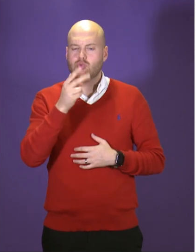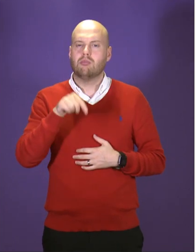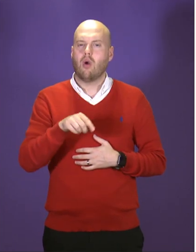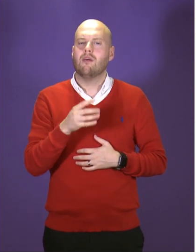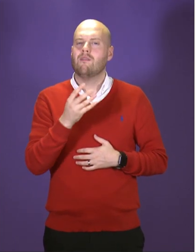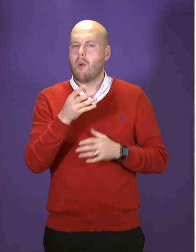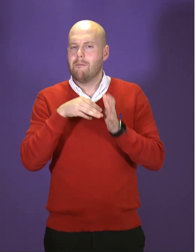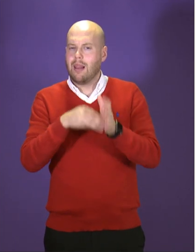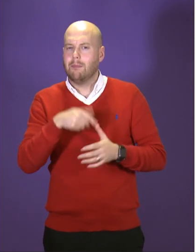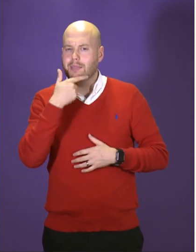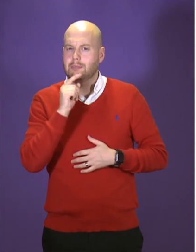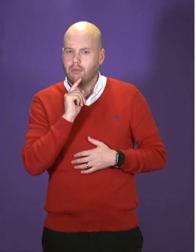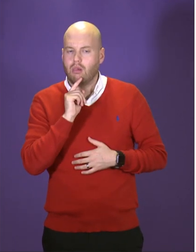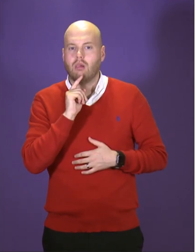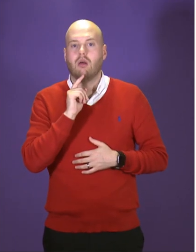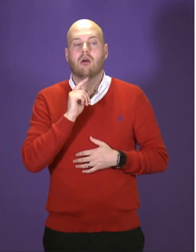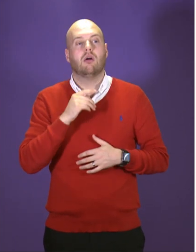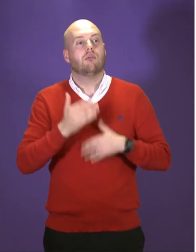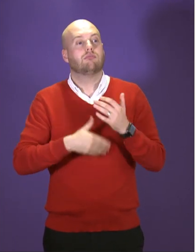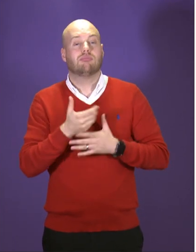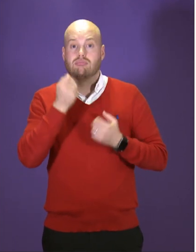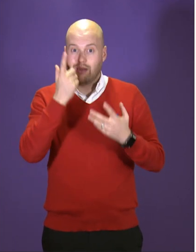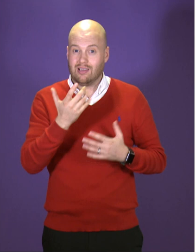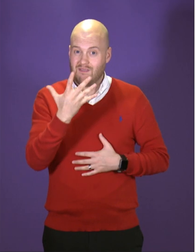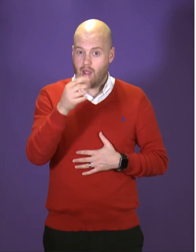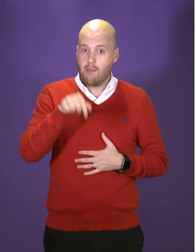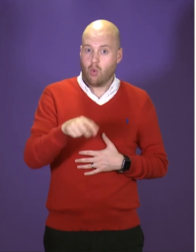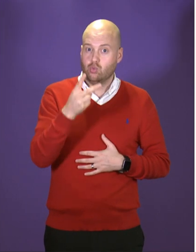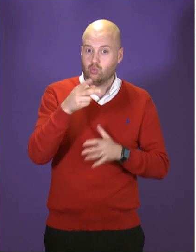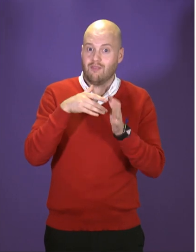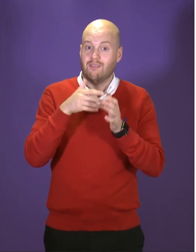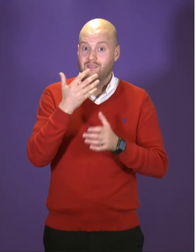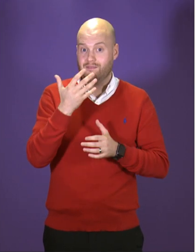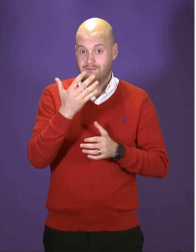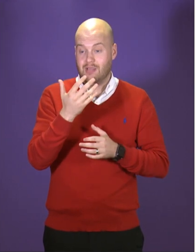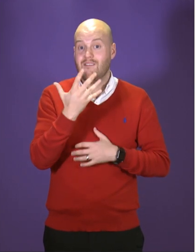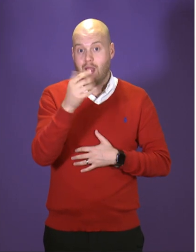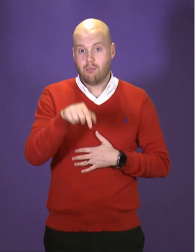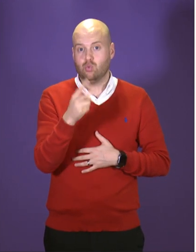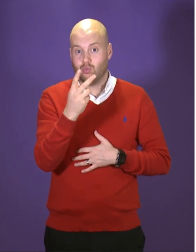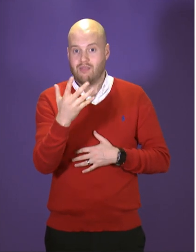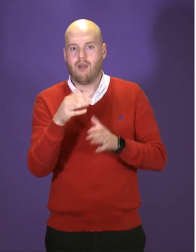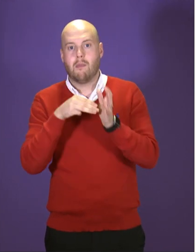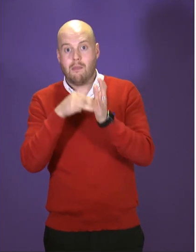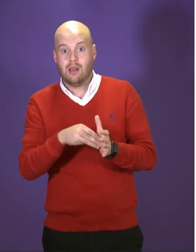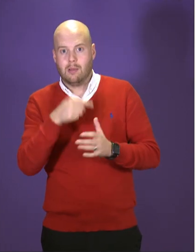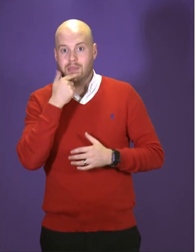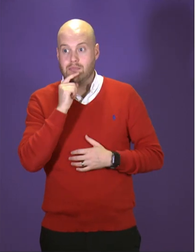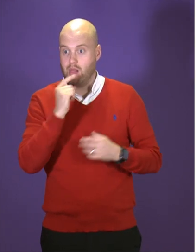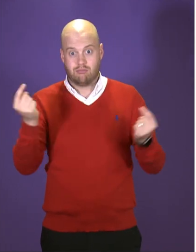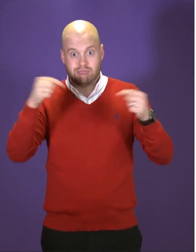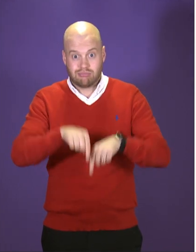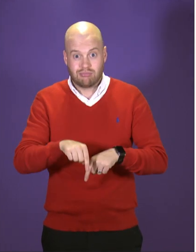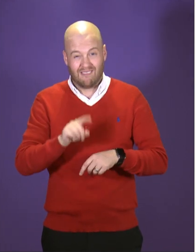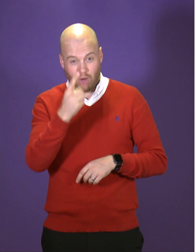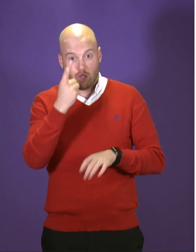gallery space and saw 5.25 million visitors in its first year. So more latterly, it grew